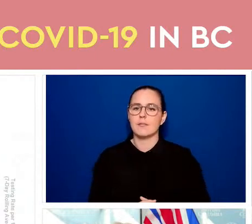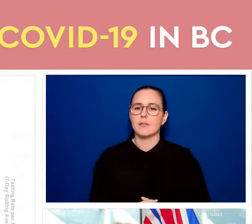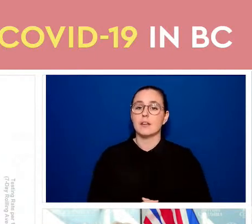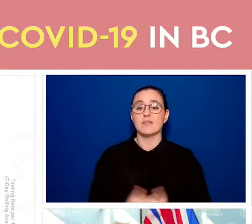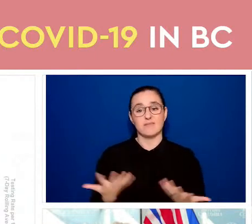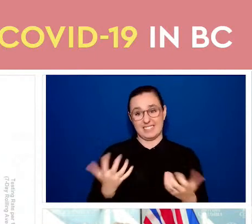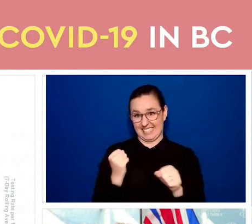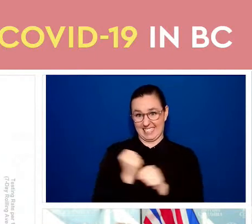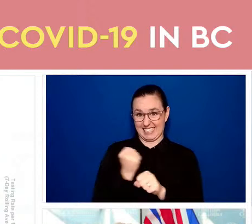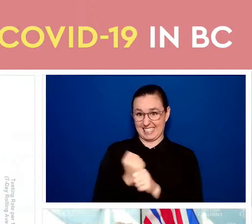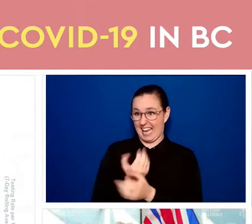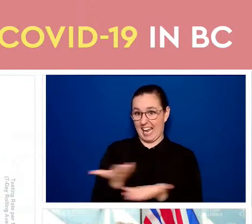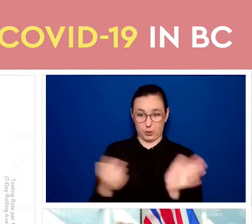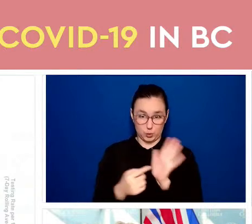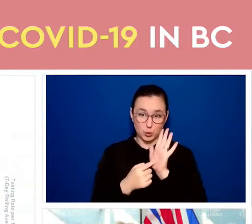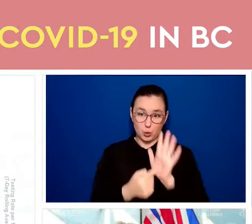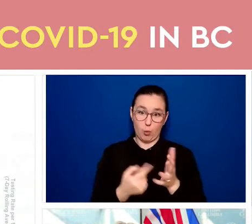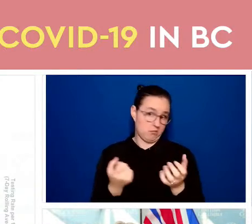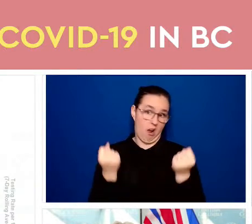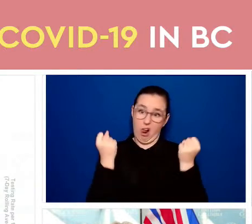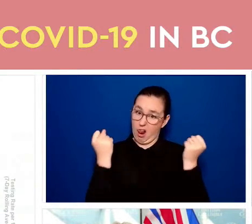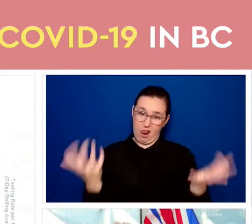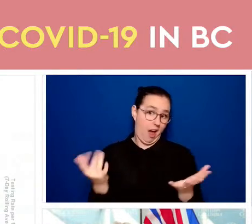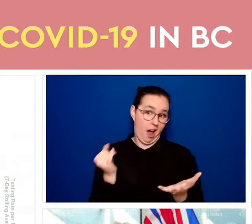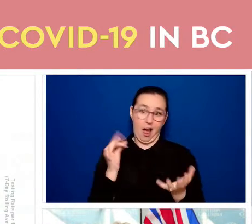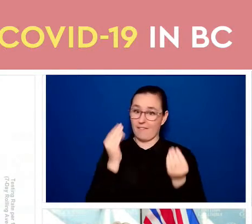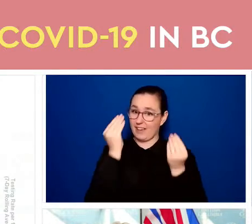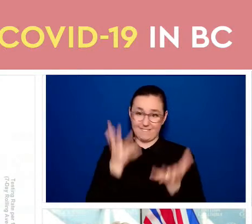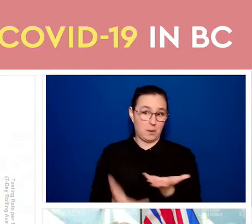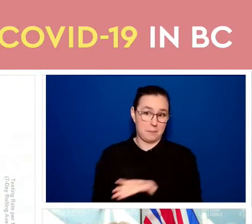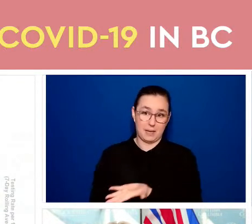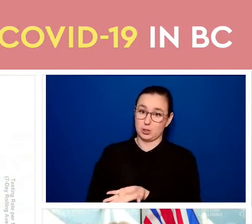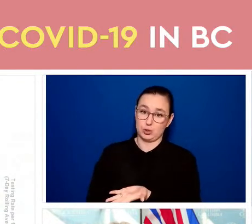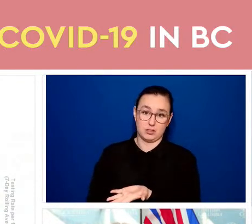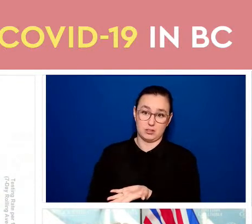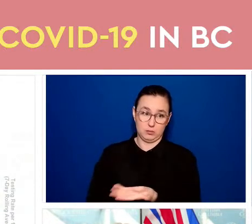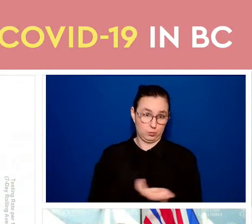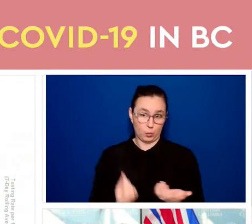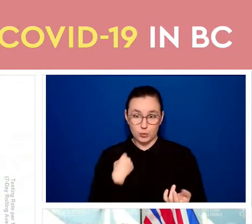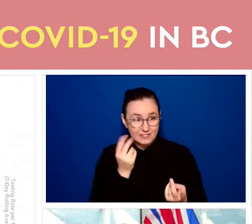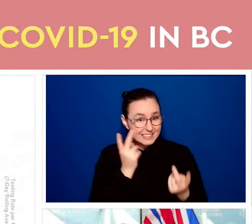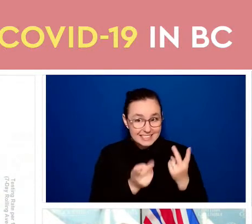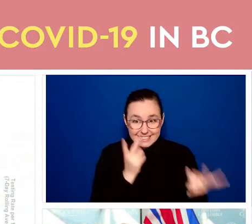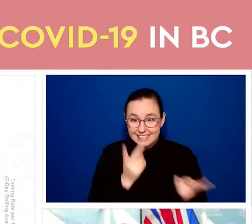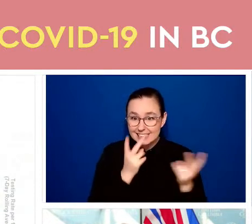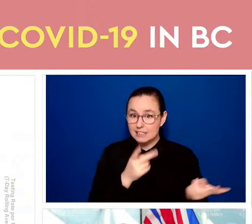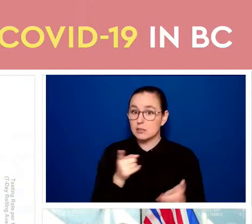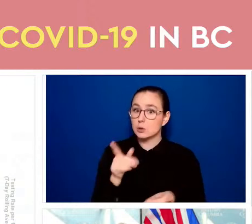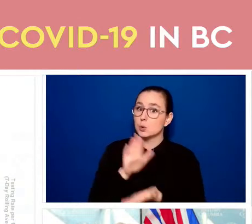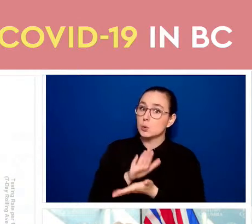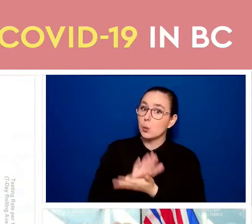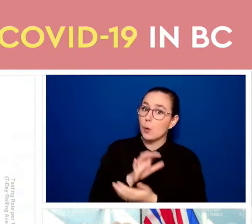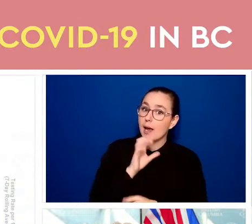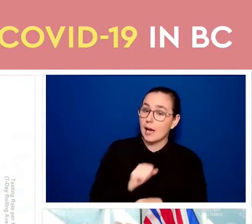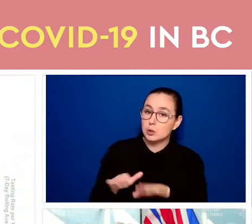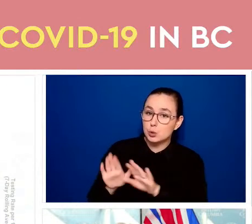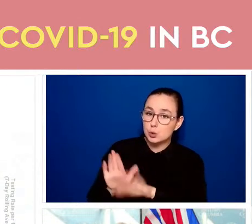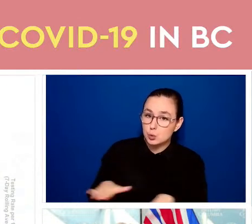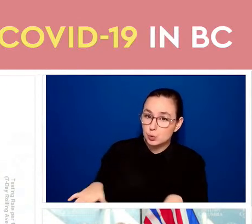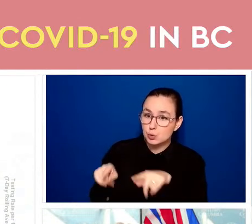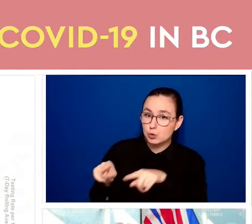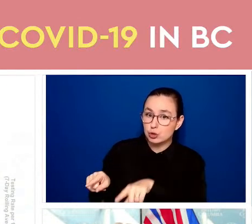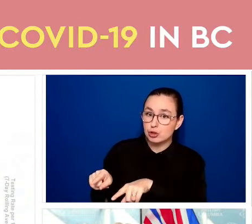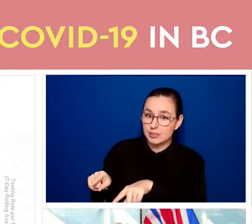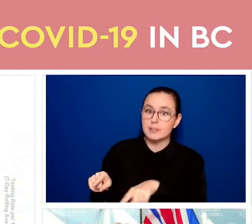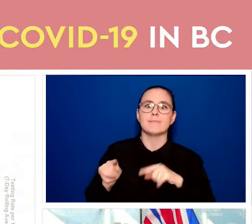us that the rates that we're seeing in school-age children who are reflected in the rates